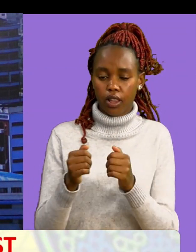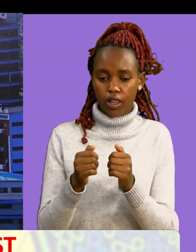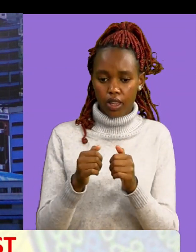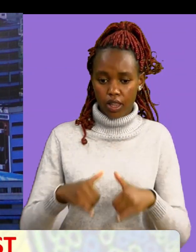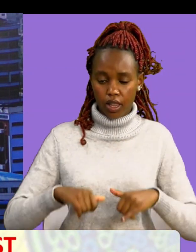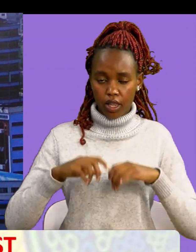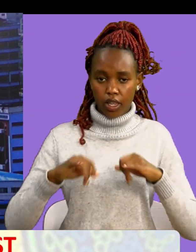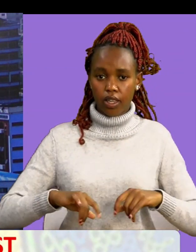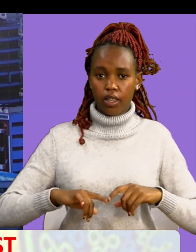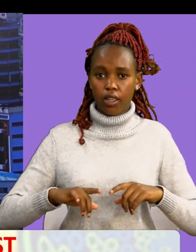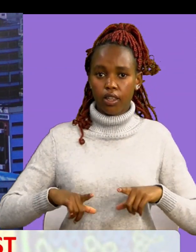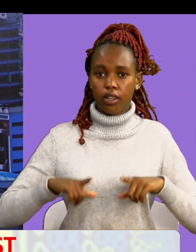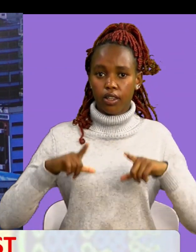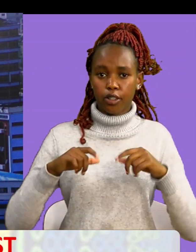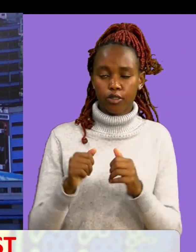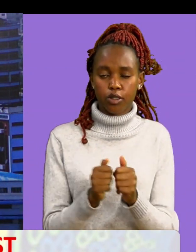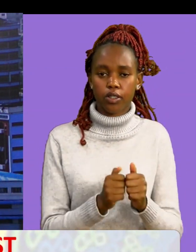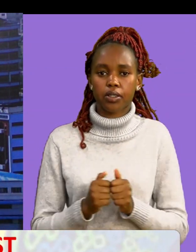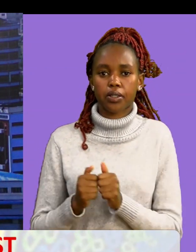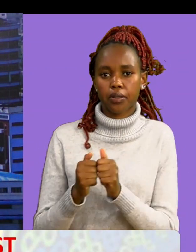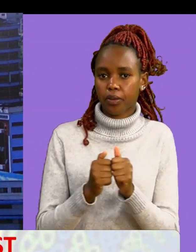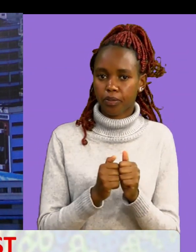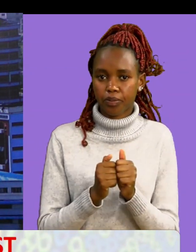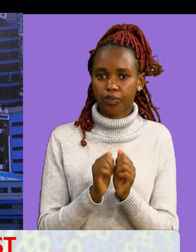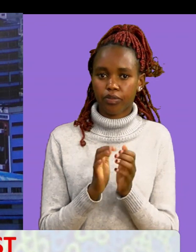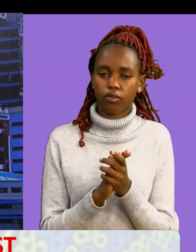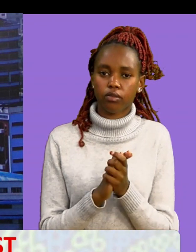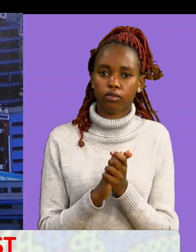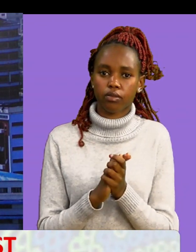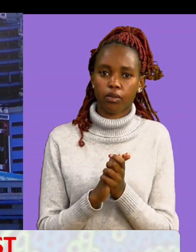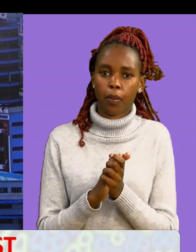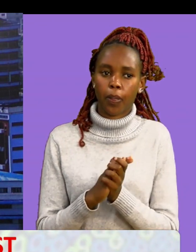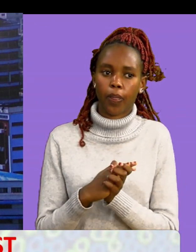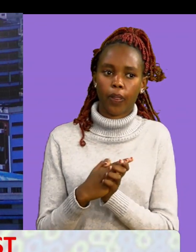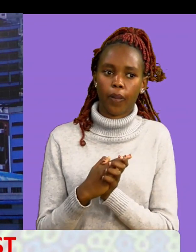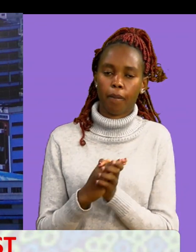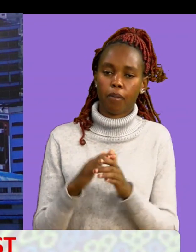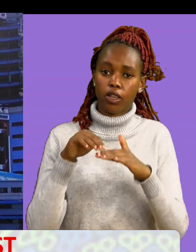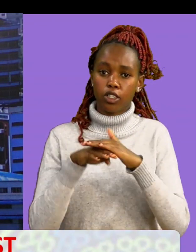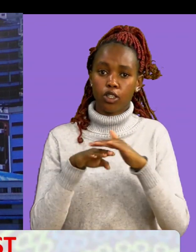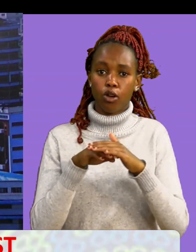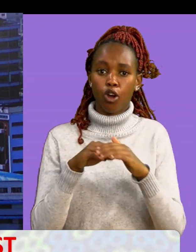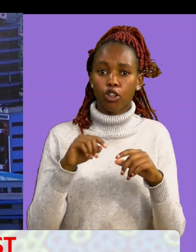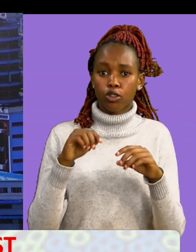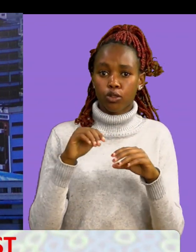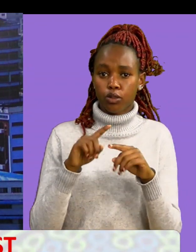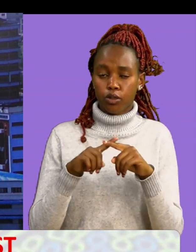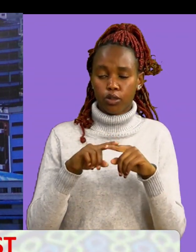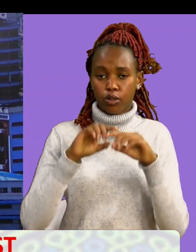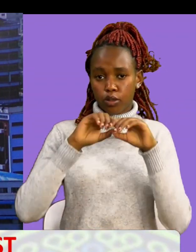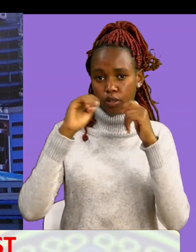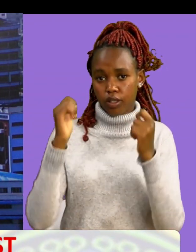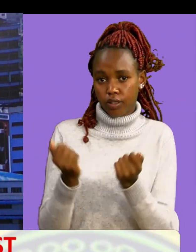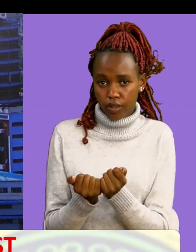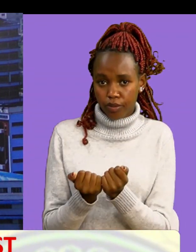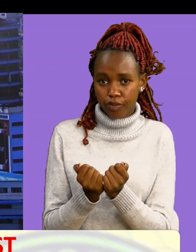All right, you have to strive to make the world an inclusive and accessible society for all. Let me just go through some of the comments hapa. Naona